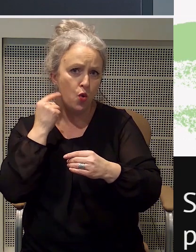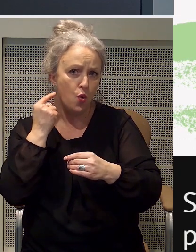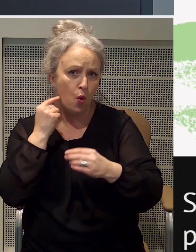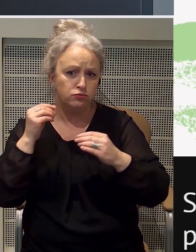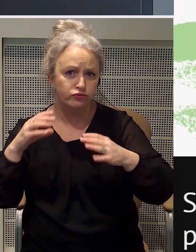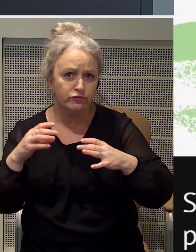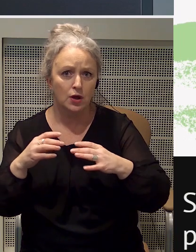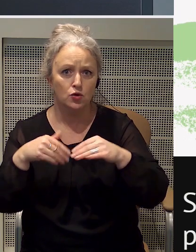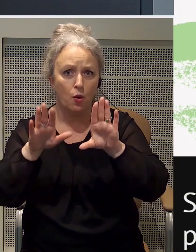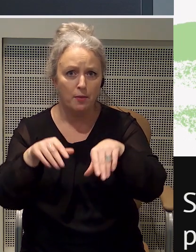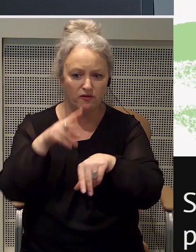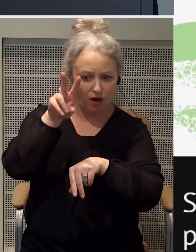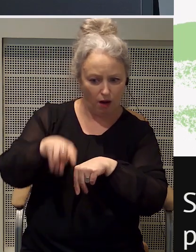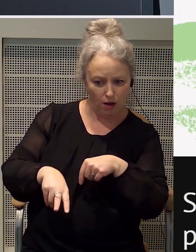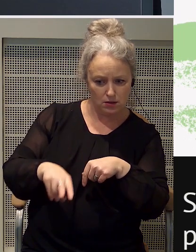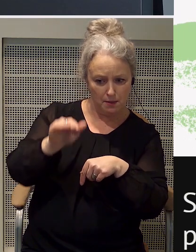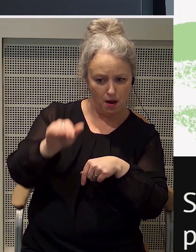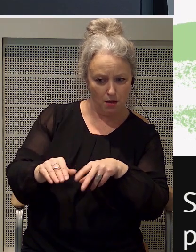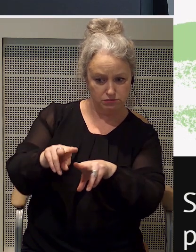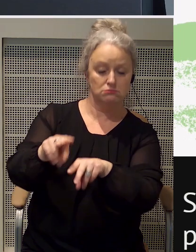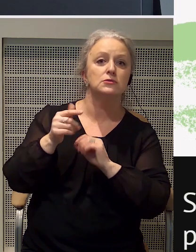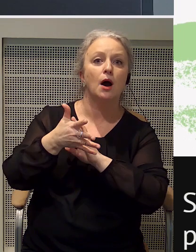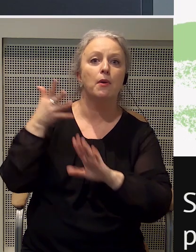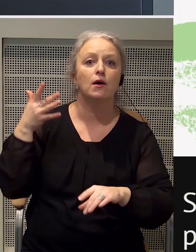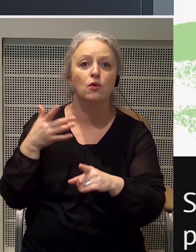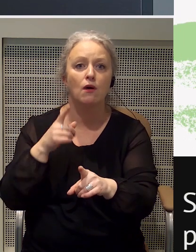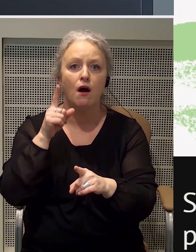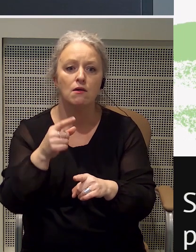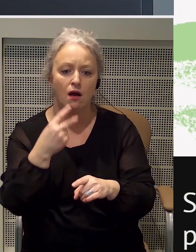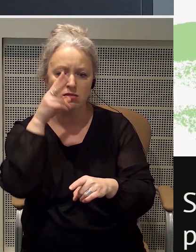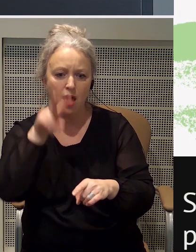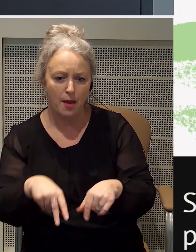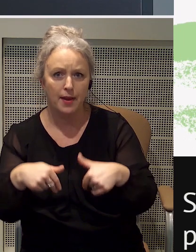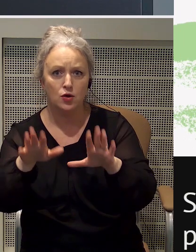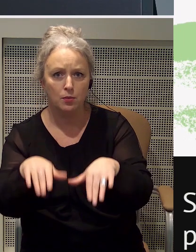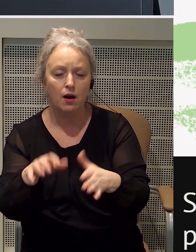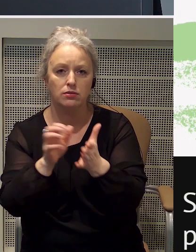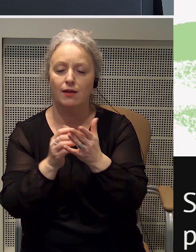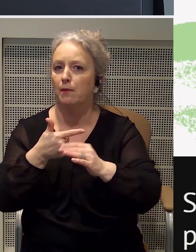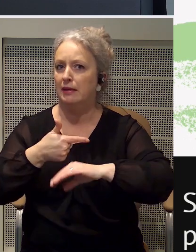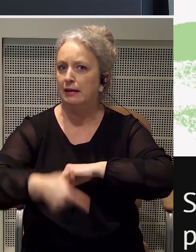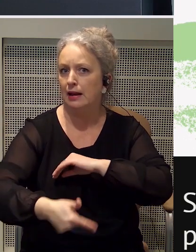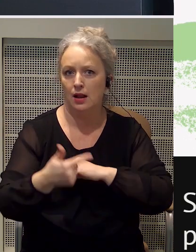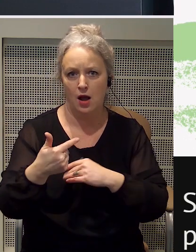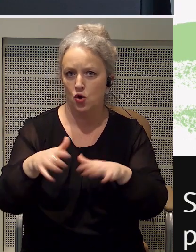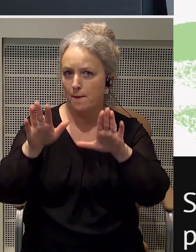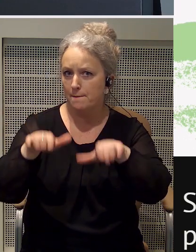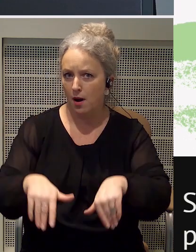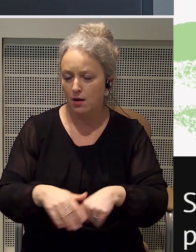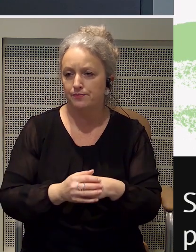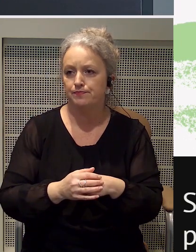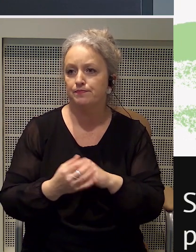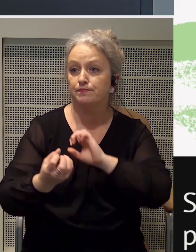that there's enlargement also seen from outside. But unfortunately, when the